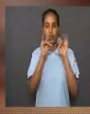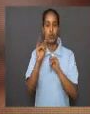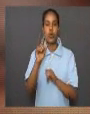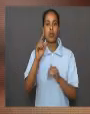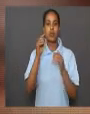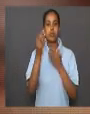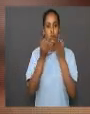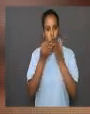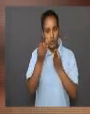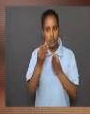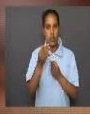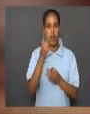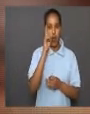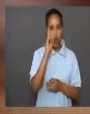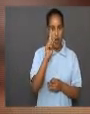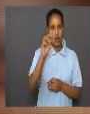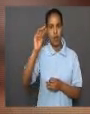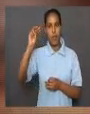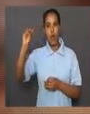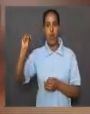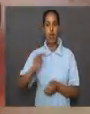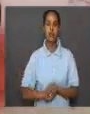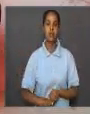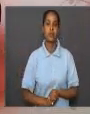be denoted as 1 molar.